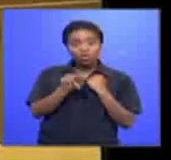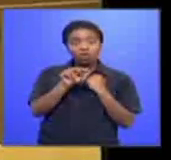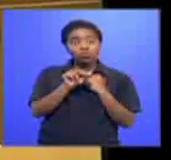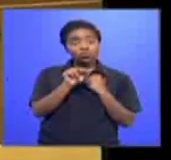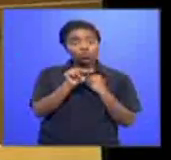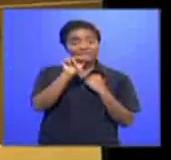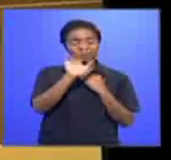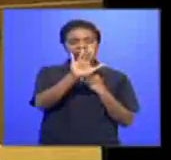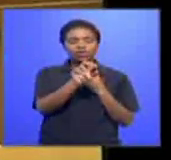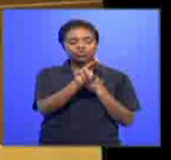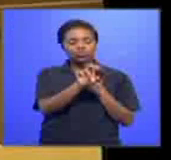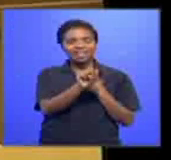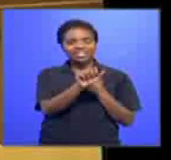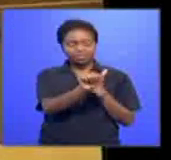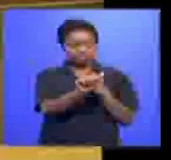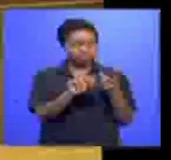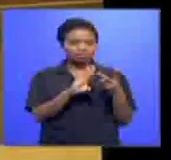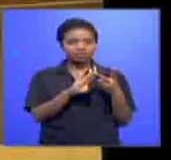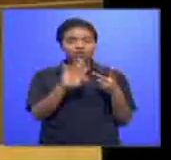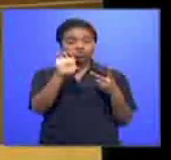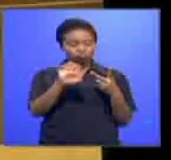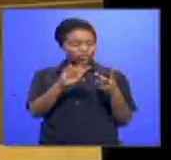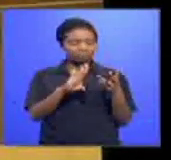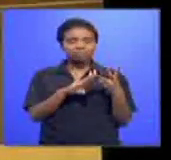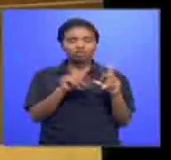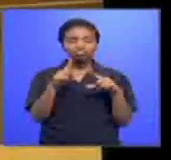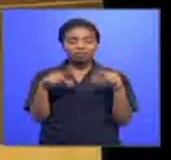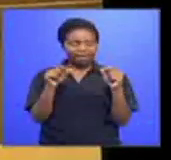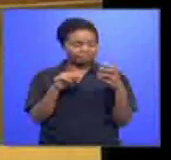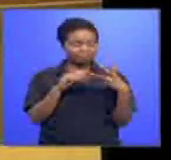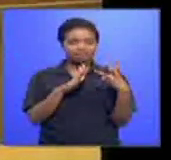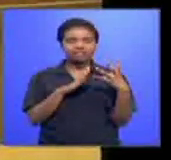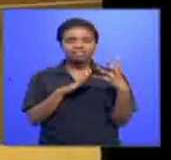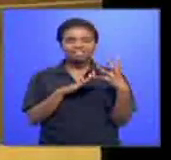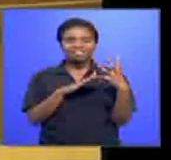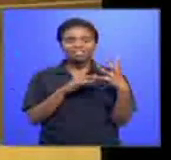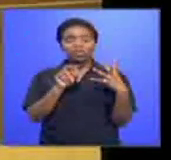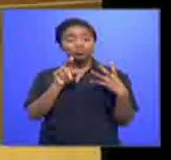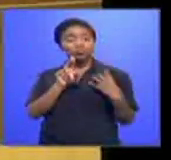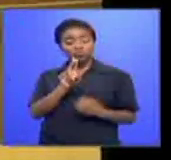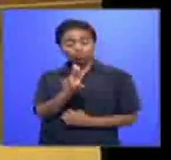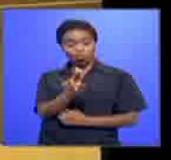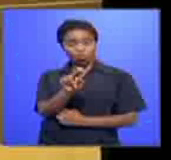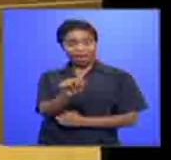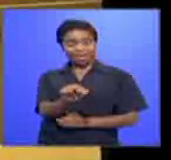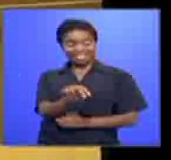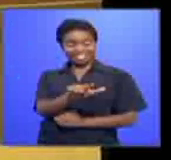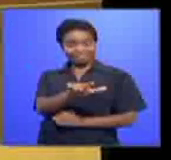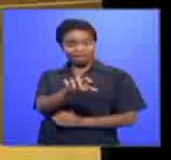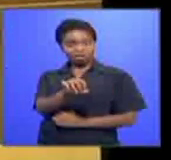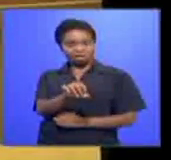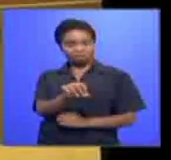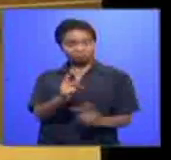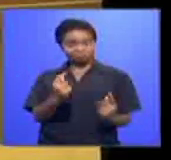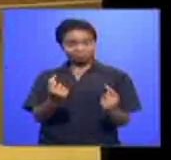USA, Europe, and Japan. The UN's 70th anniversary provides